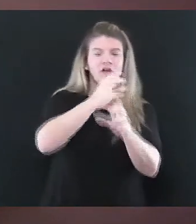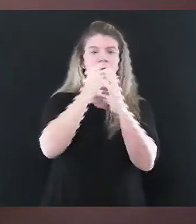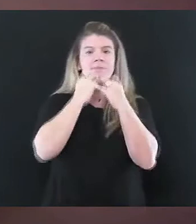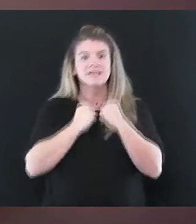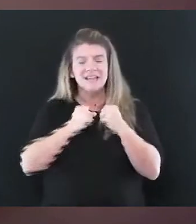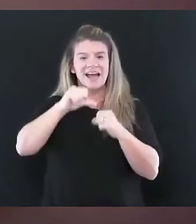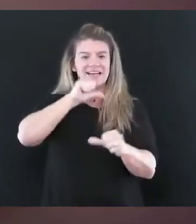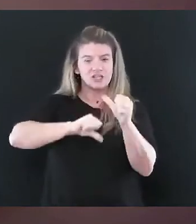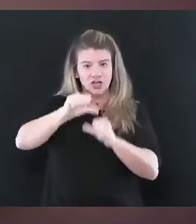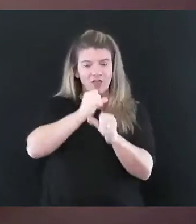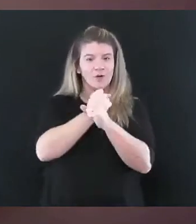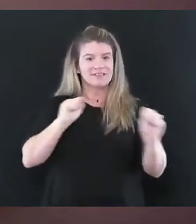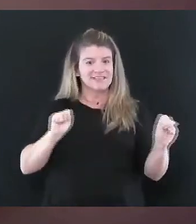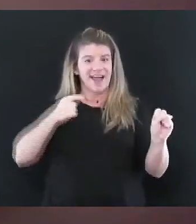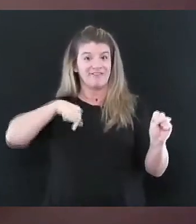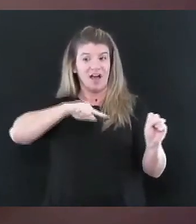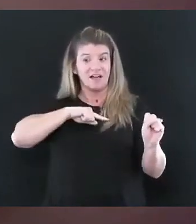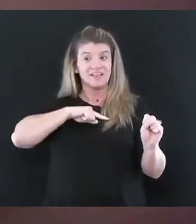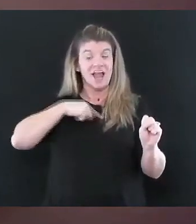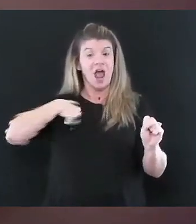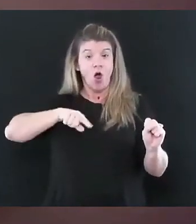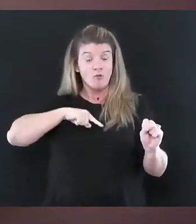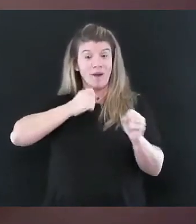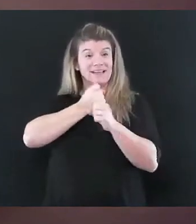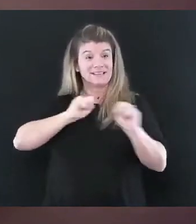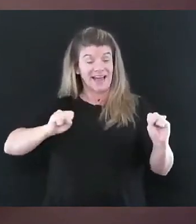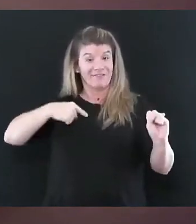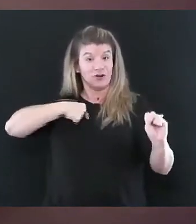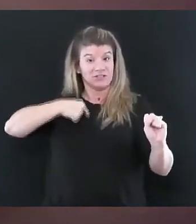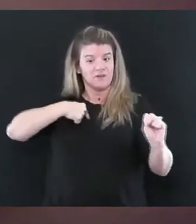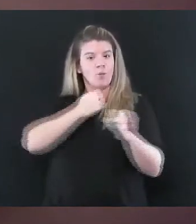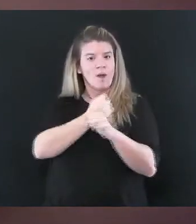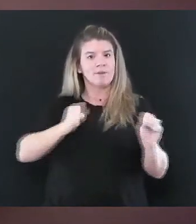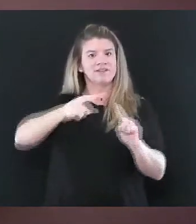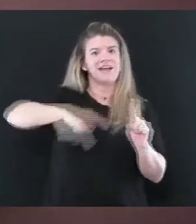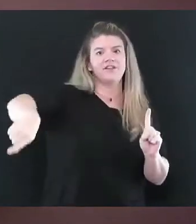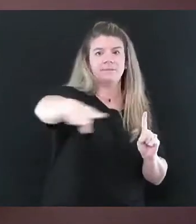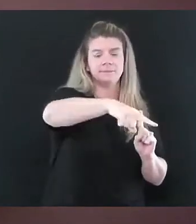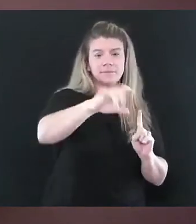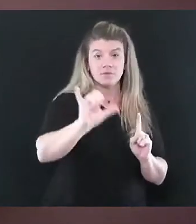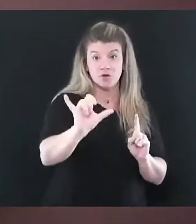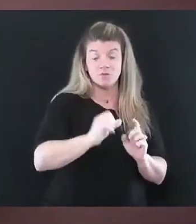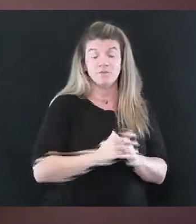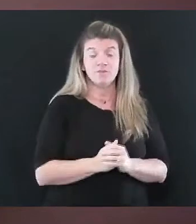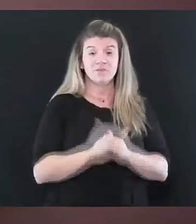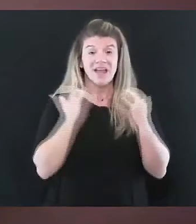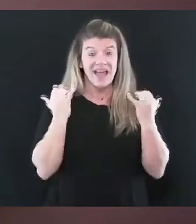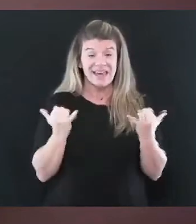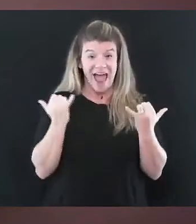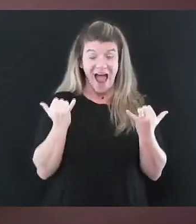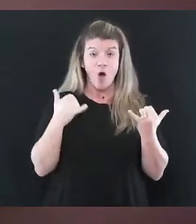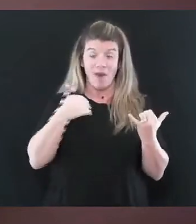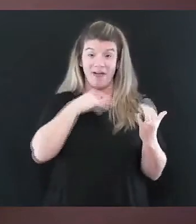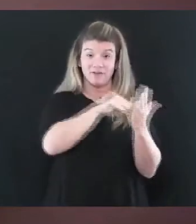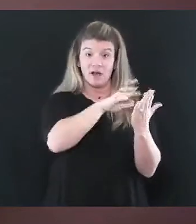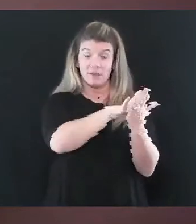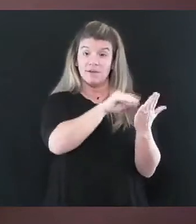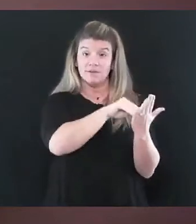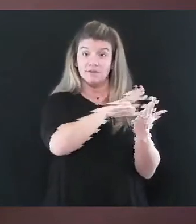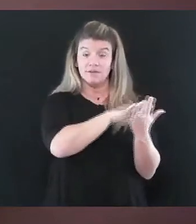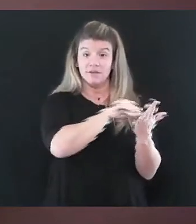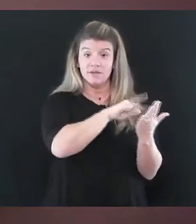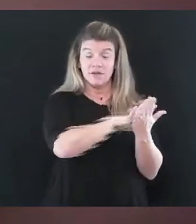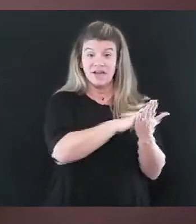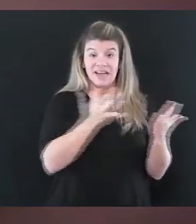ourselves and that therefore protecting each other. Because the last thing I'll say is that we now have documented cases in the US